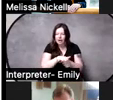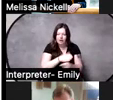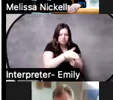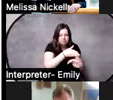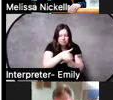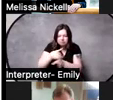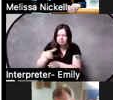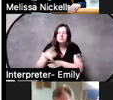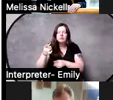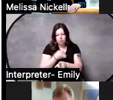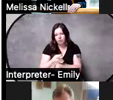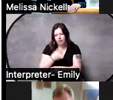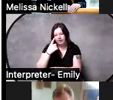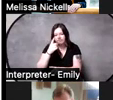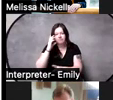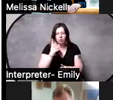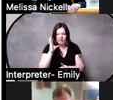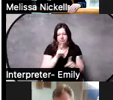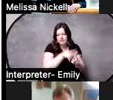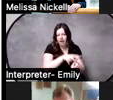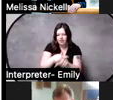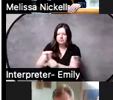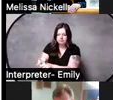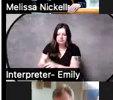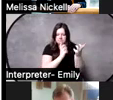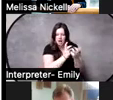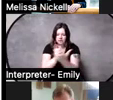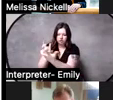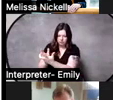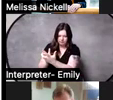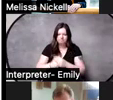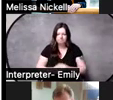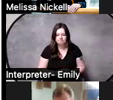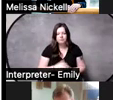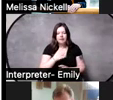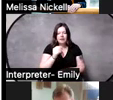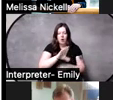all NIGMS grants are reviewed by special emphasis panels.